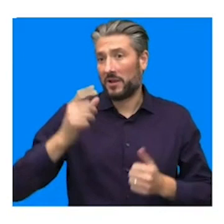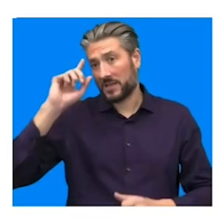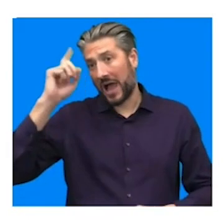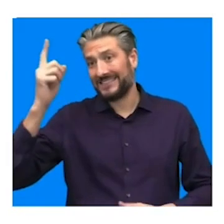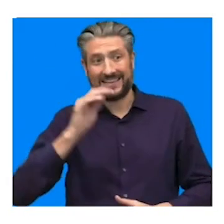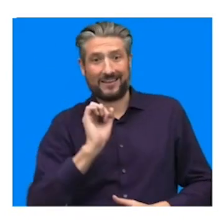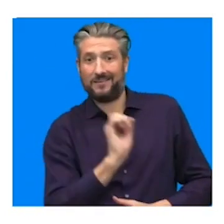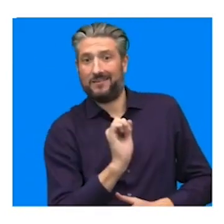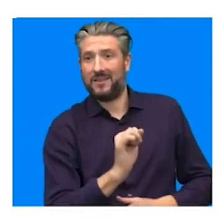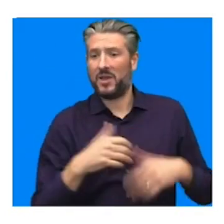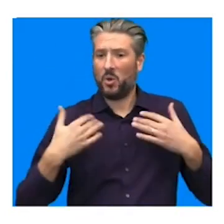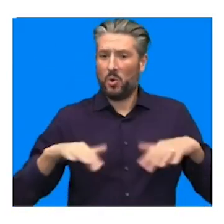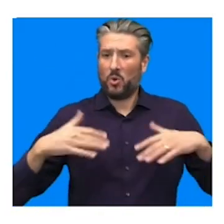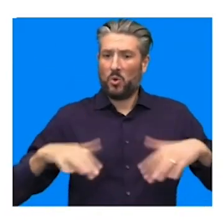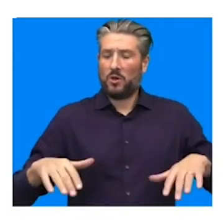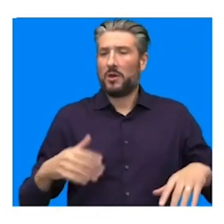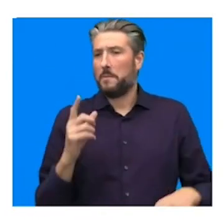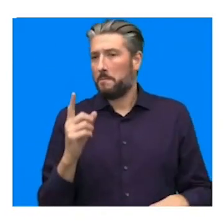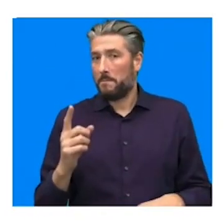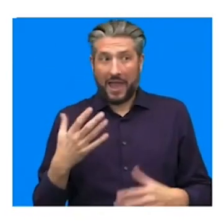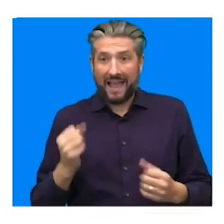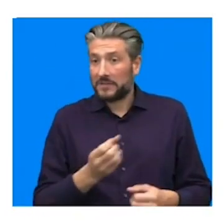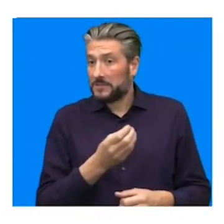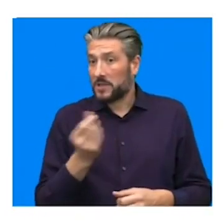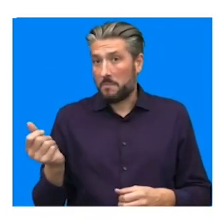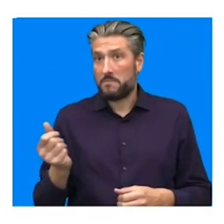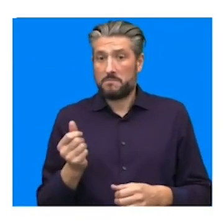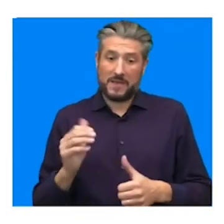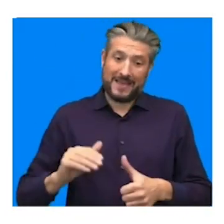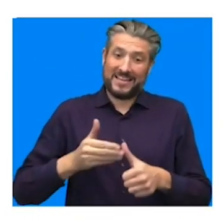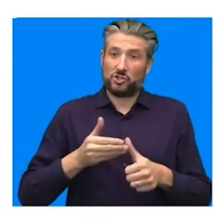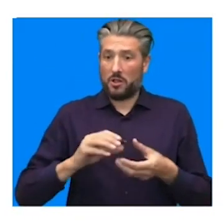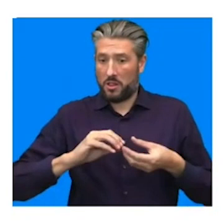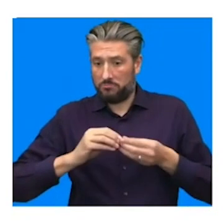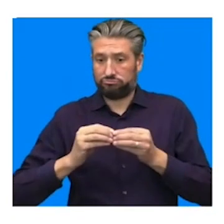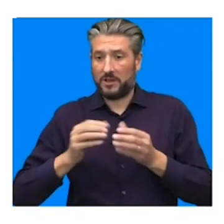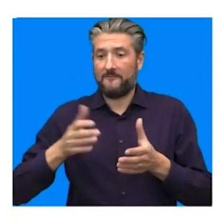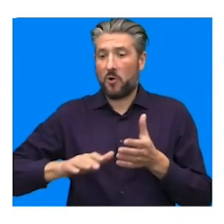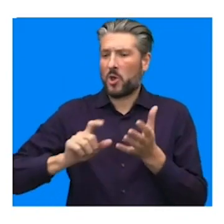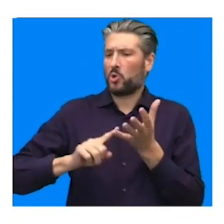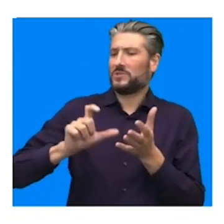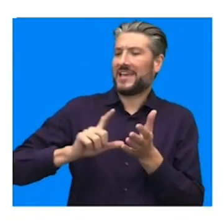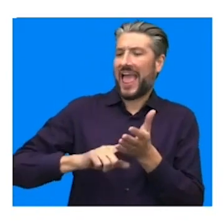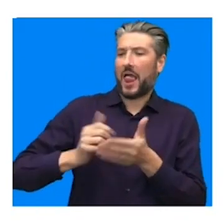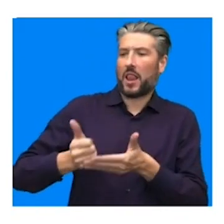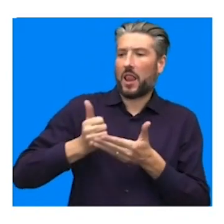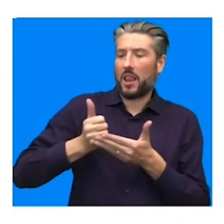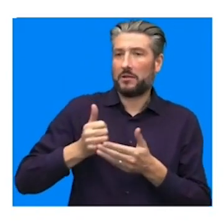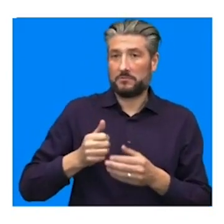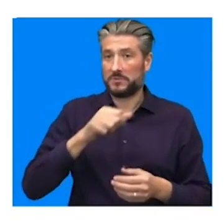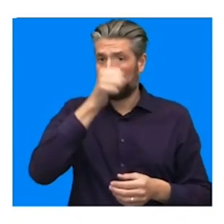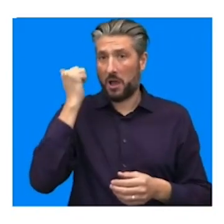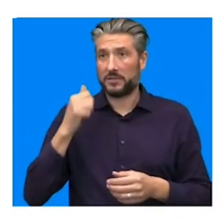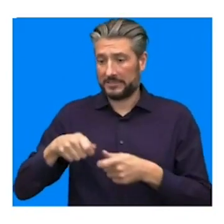was actually a couple of prototypes that had been created with the support of UCL. How would this